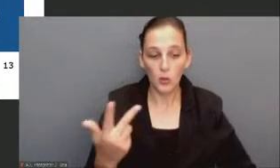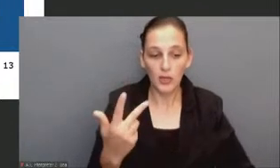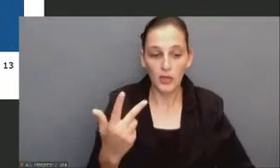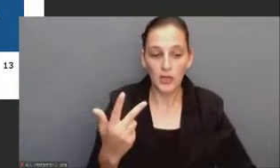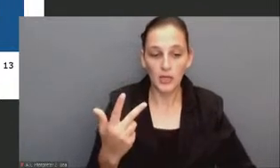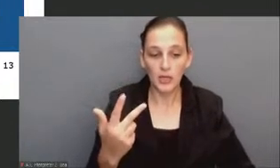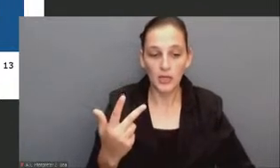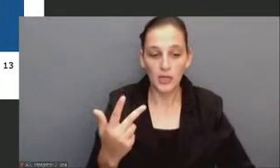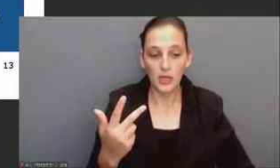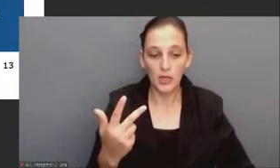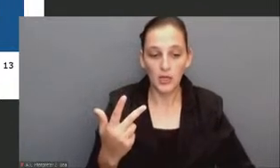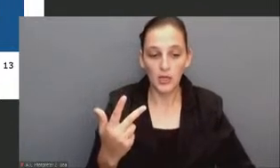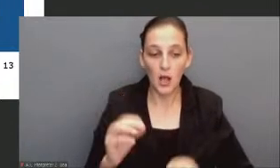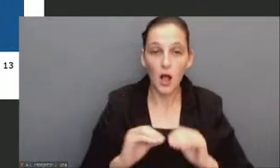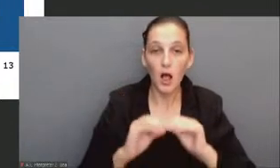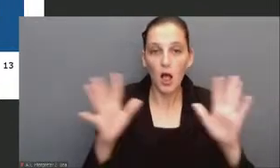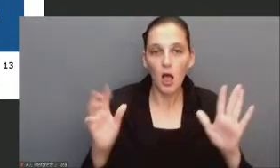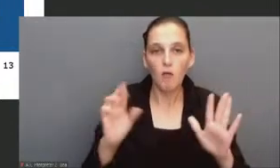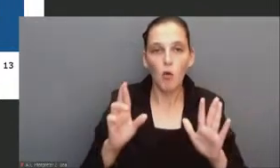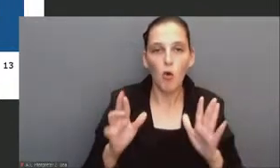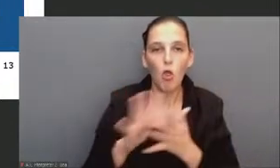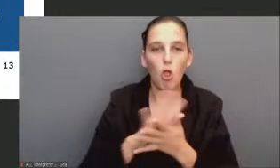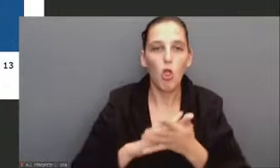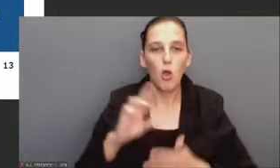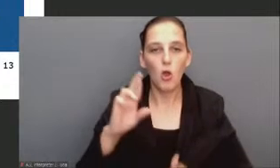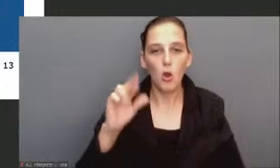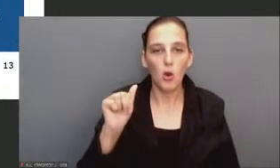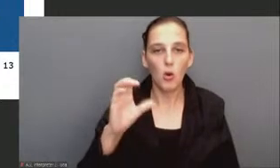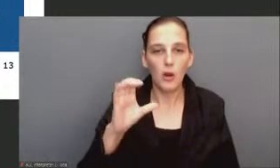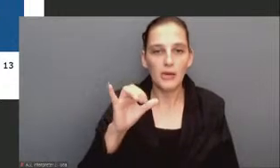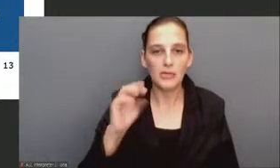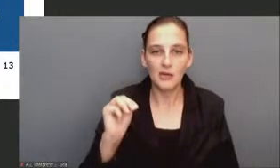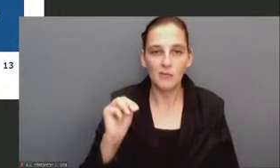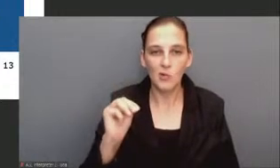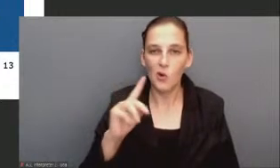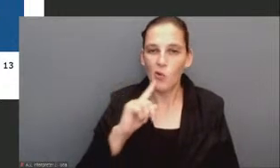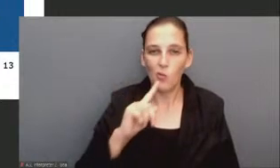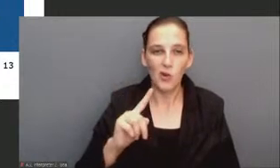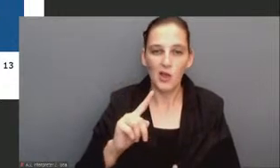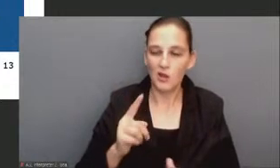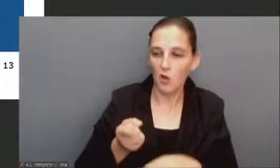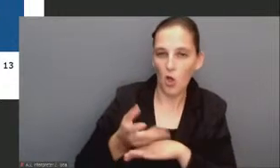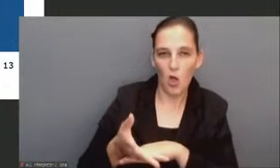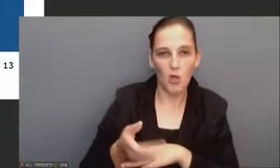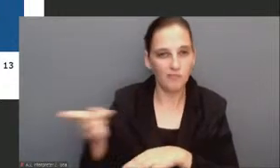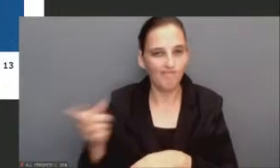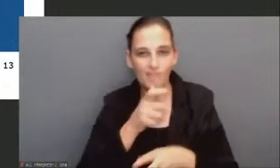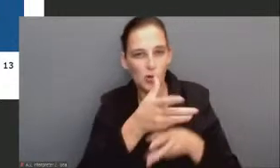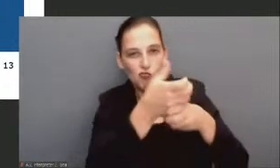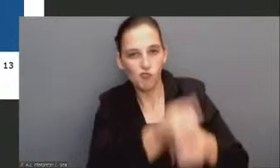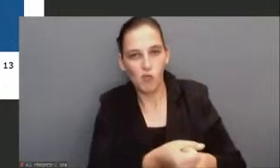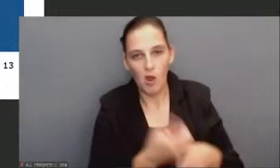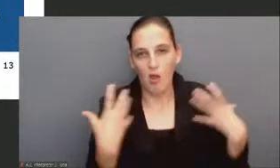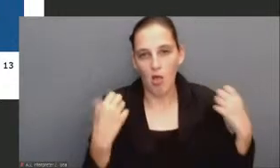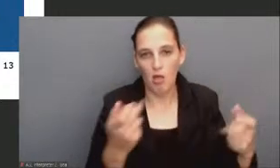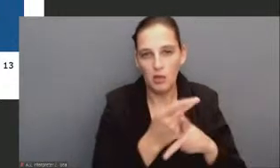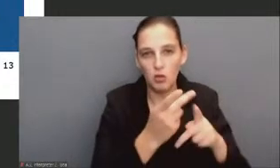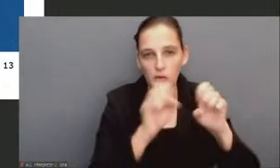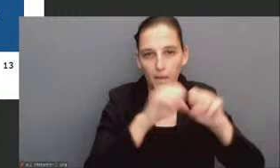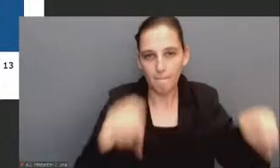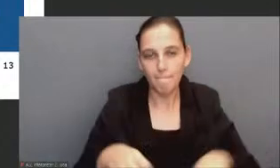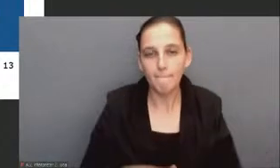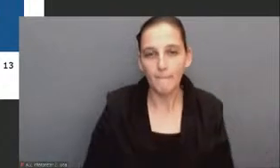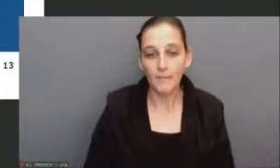racism exacerbates the lack of trust throughout the healthcare system. This is particularly problematic with long COVID, as